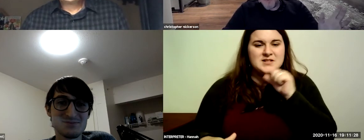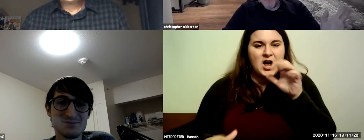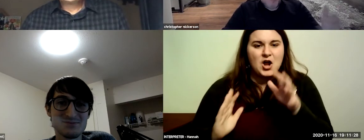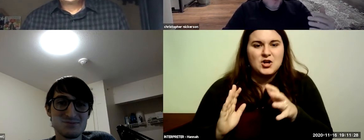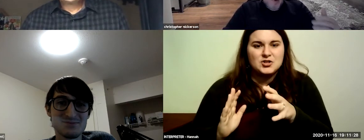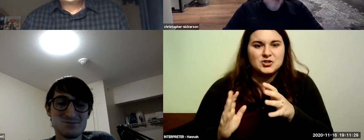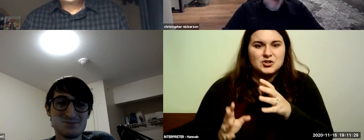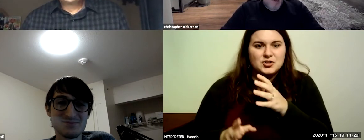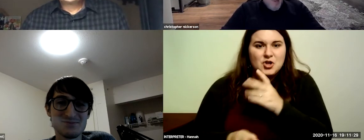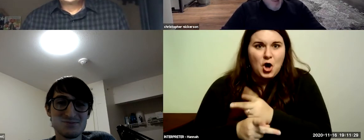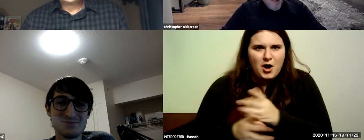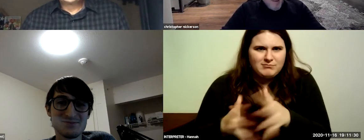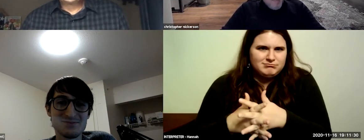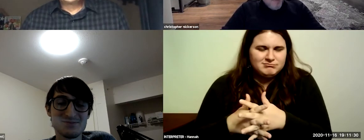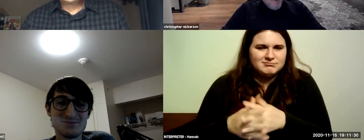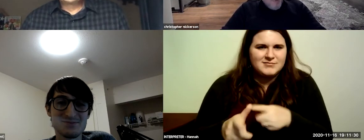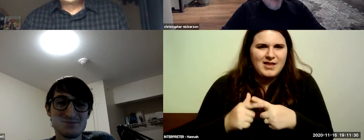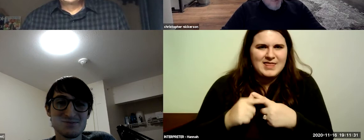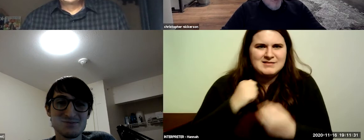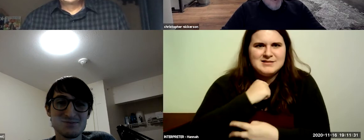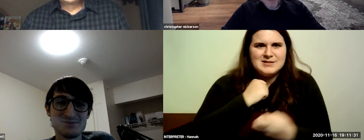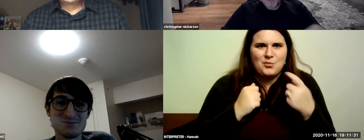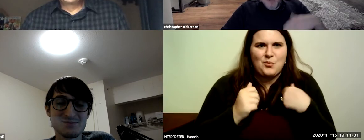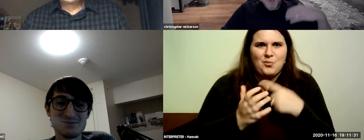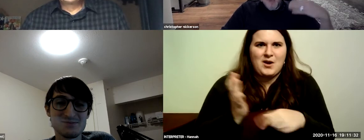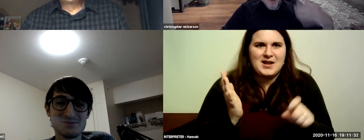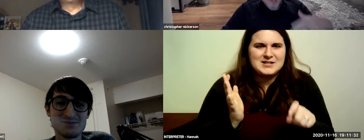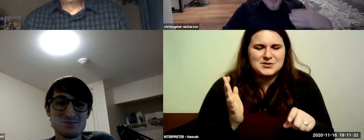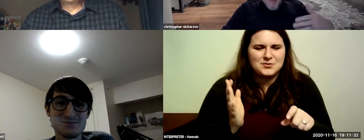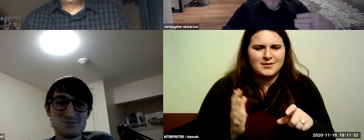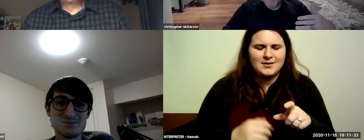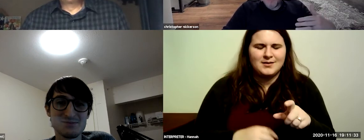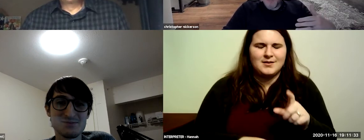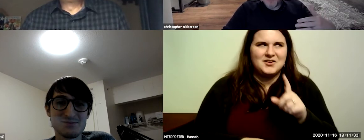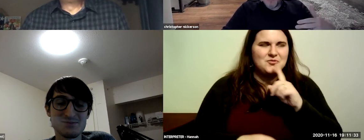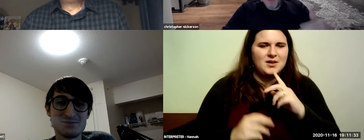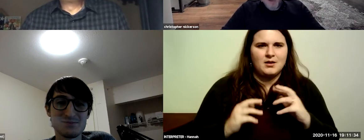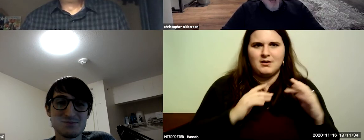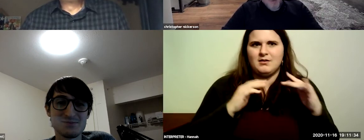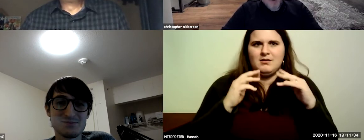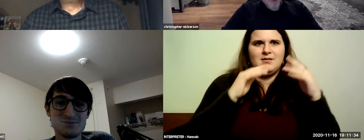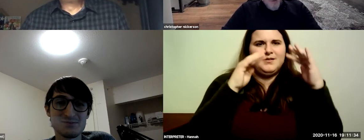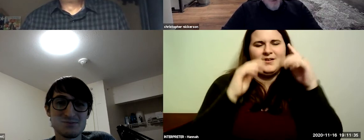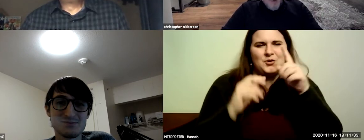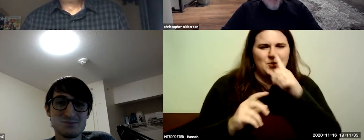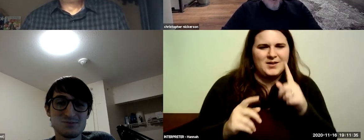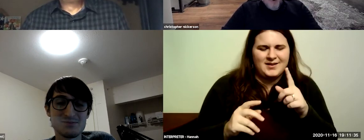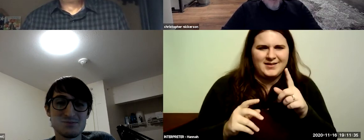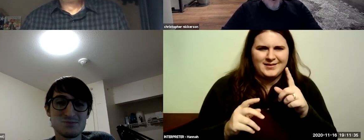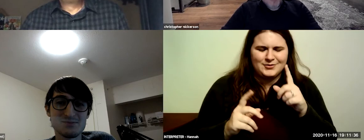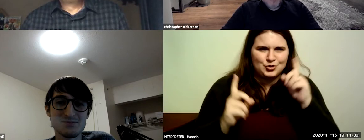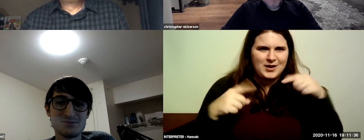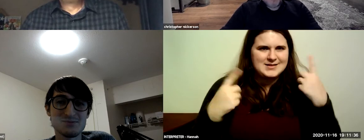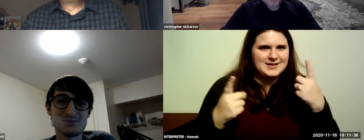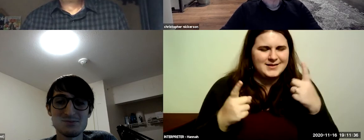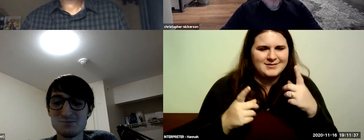stuff that I'm supposed to and walk away. So there was always this like increasing level of sophistication that had to happen